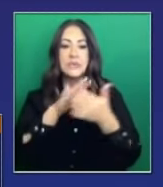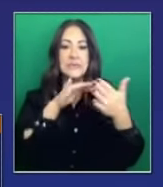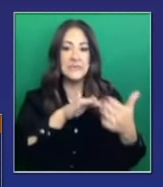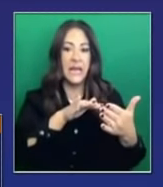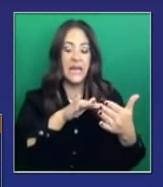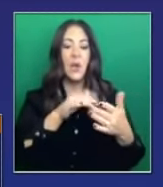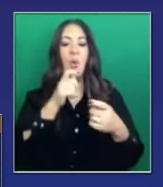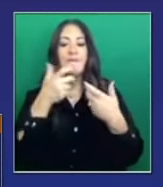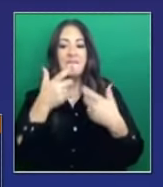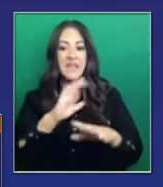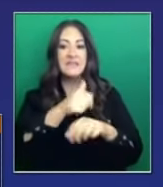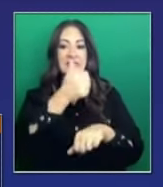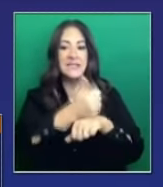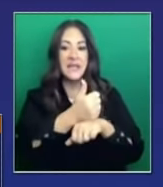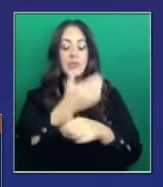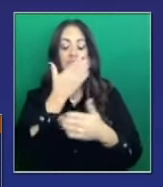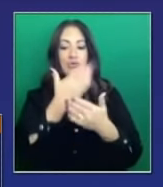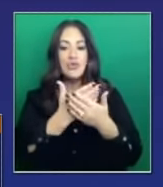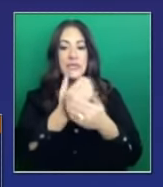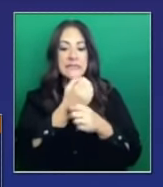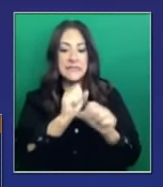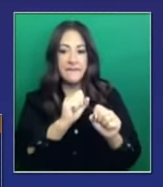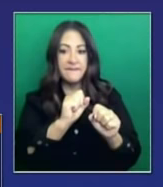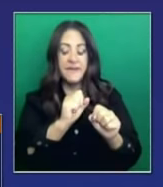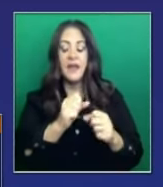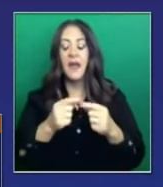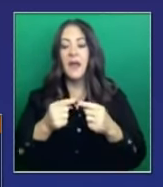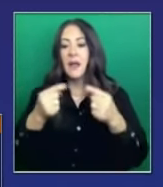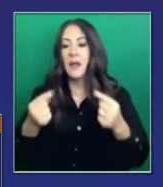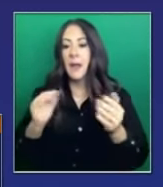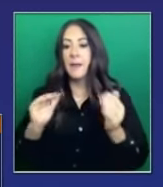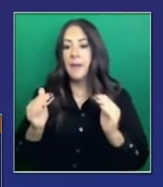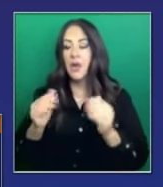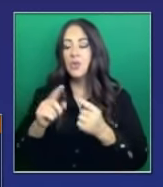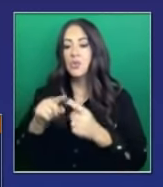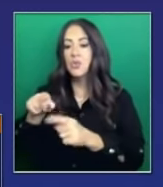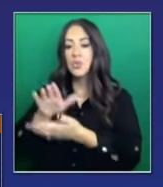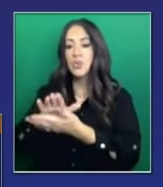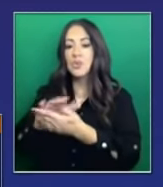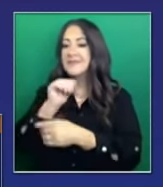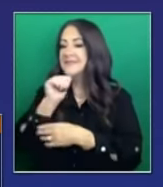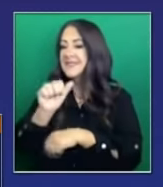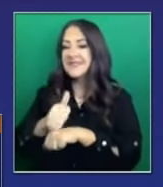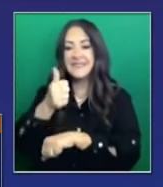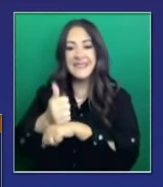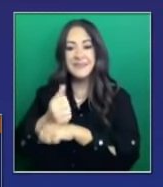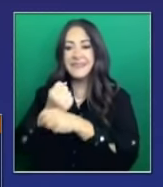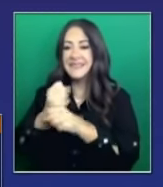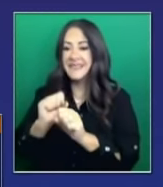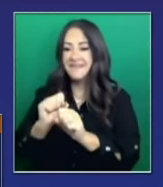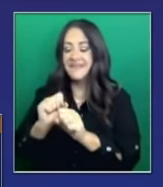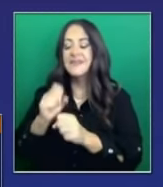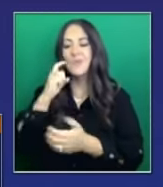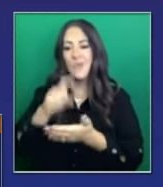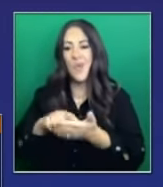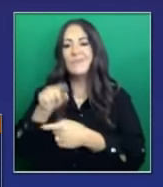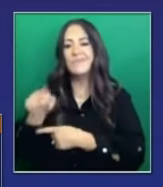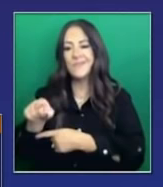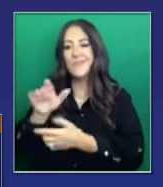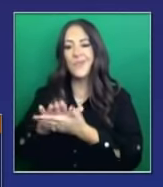focused on these safety standards, have seen 2.5 times more in terms of outbreaks than those that did. So the point of emphasis